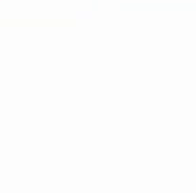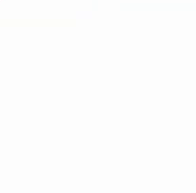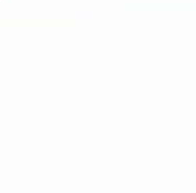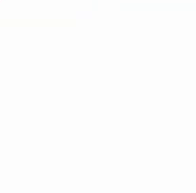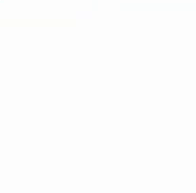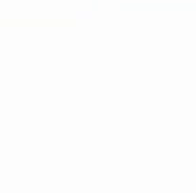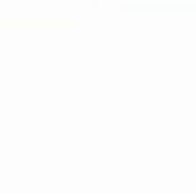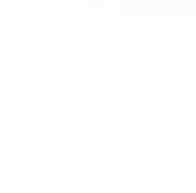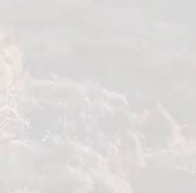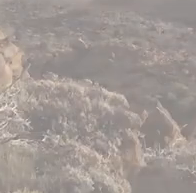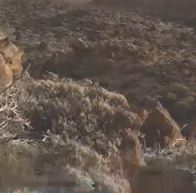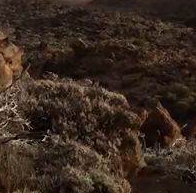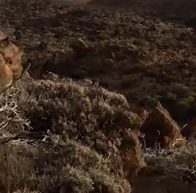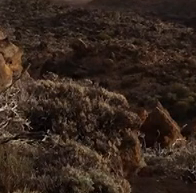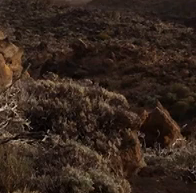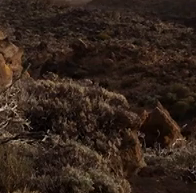KPM.